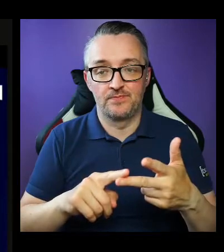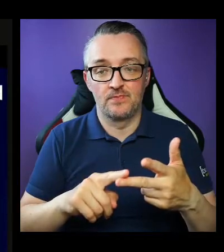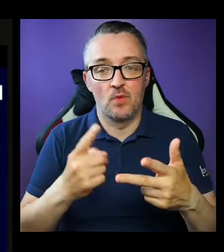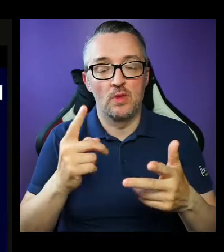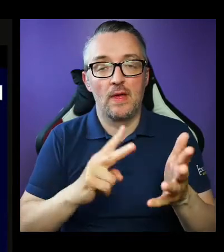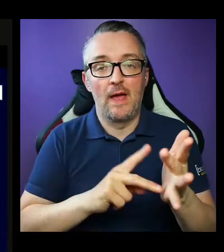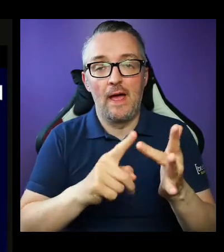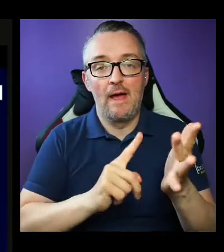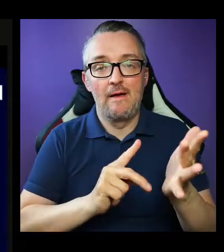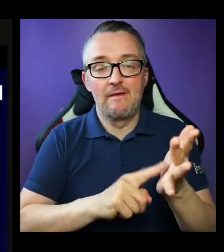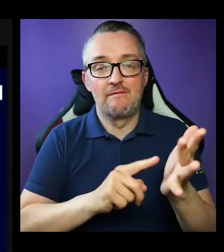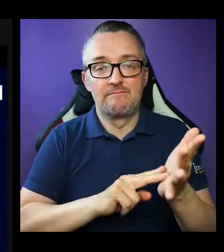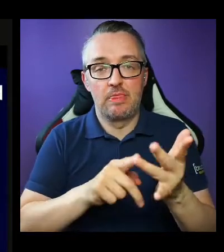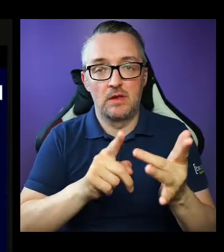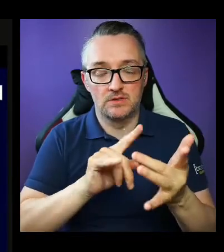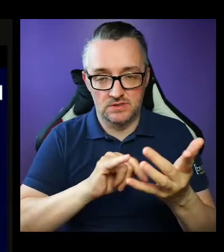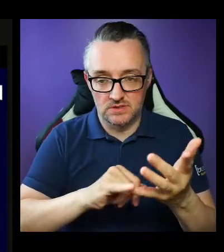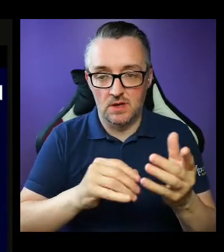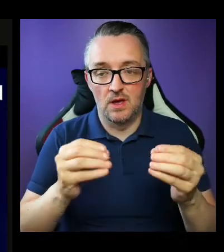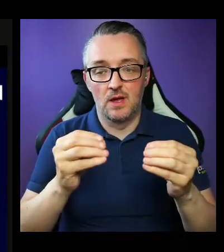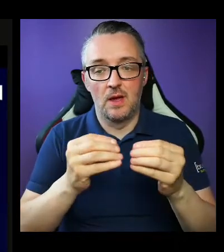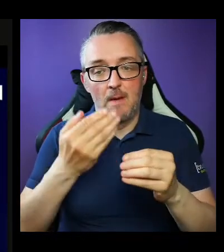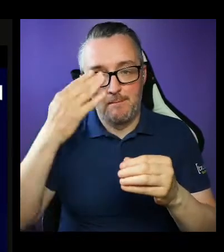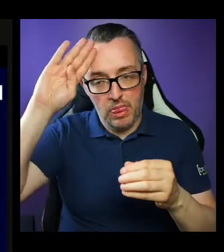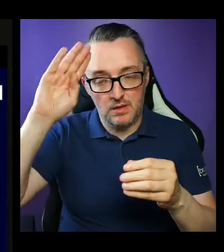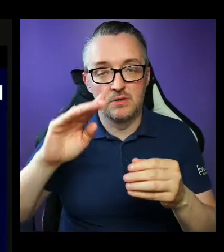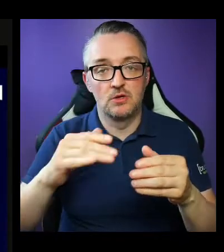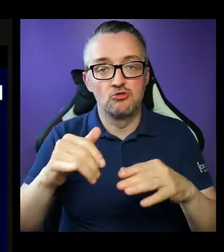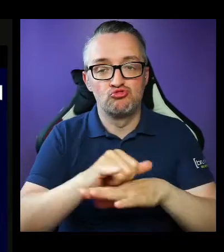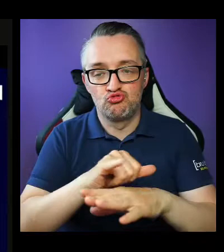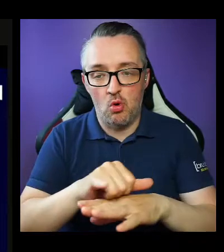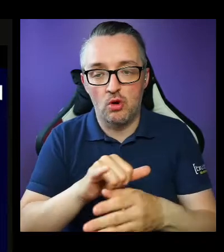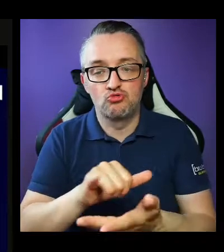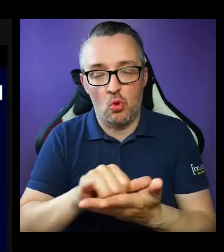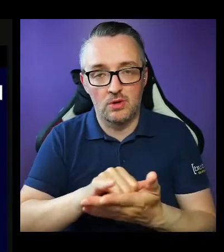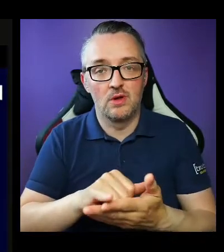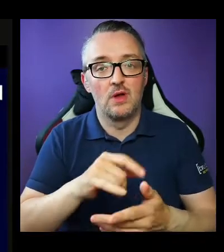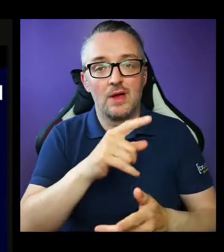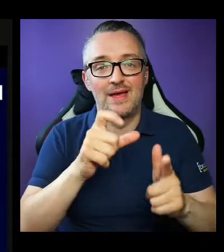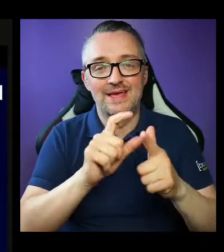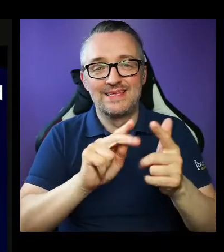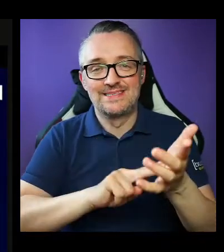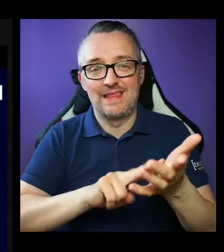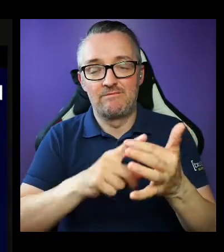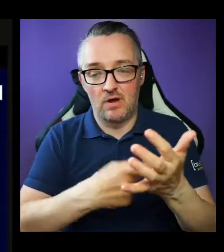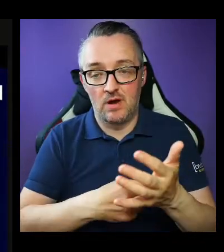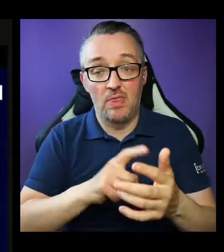office in Vilnius, Lithuania, Berlin, New York, Denver, and also all the way to Melbourne,